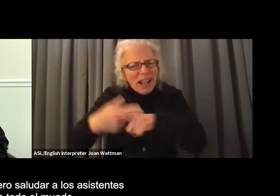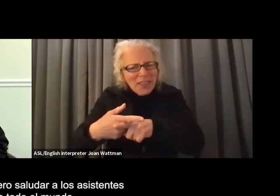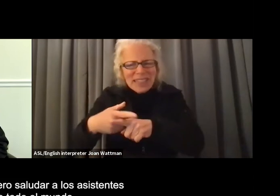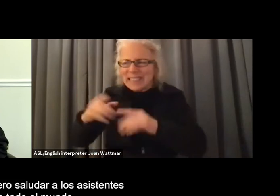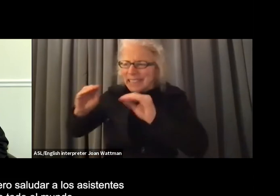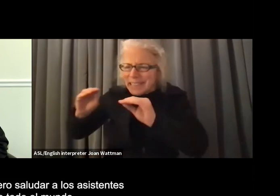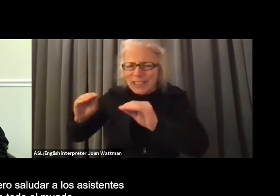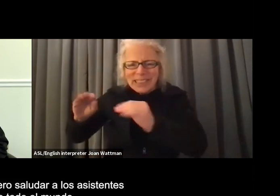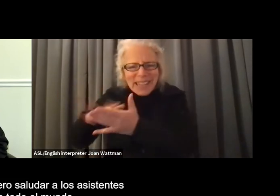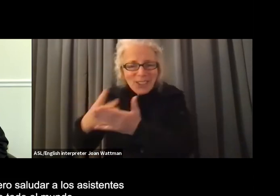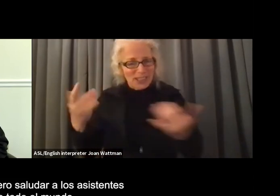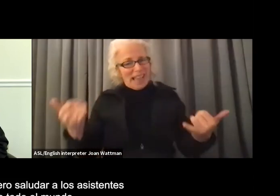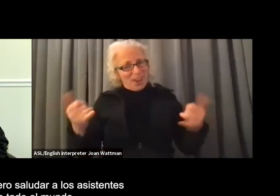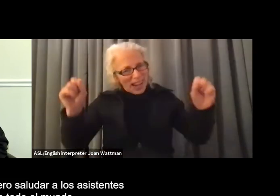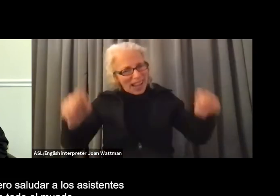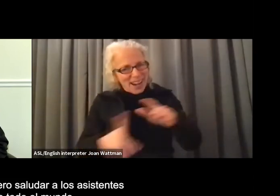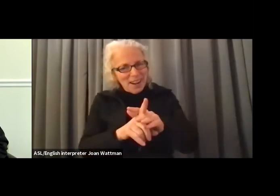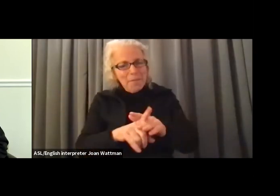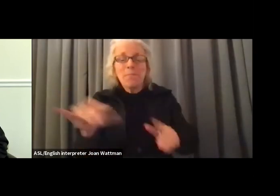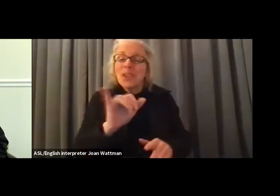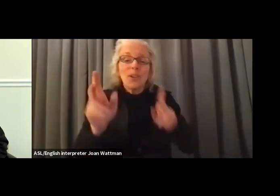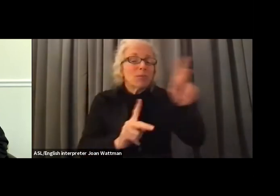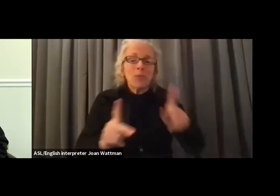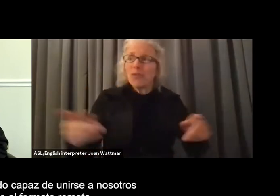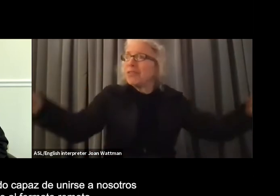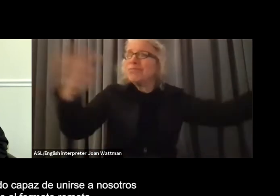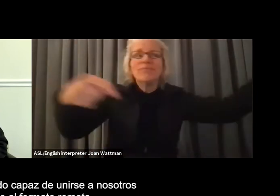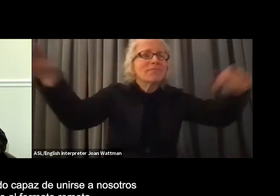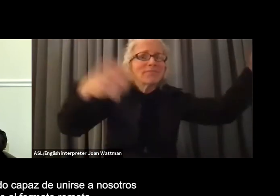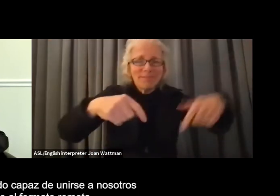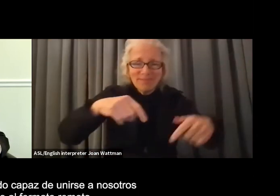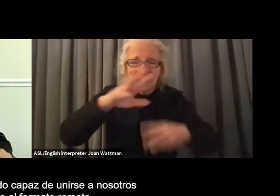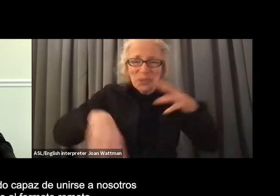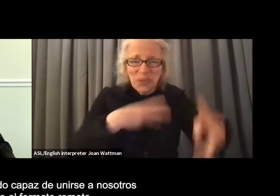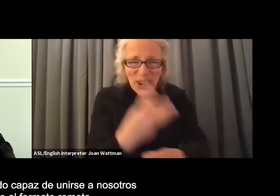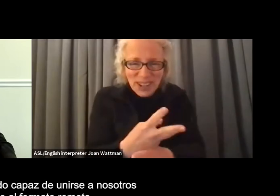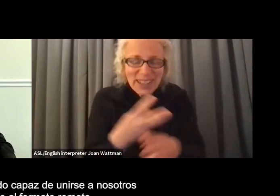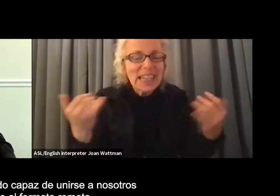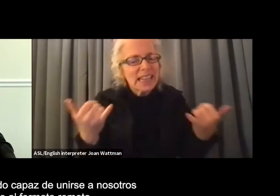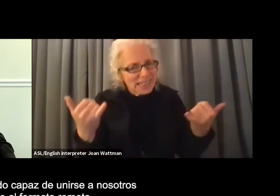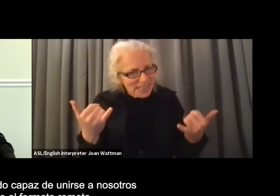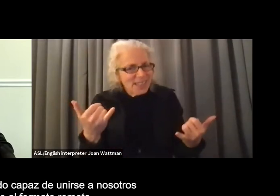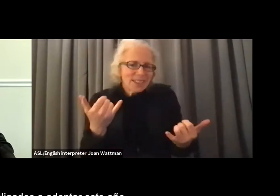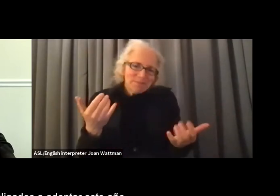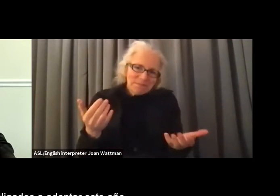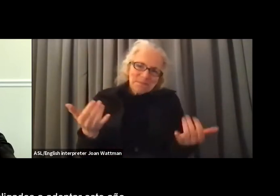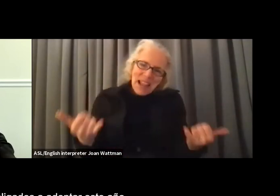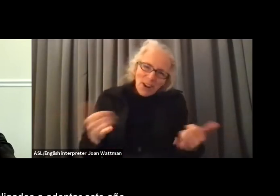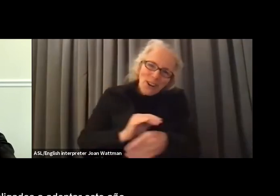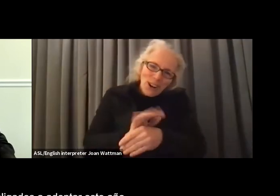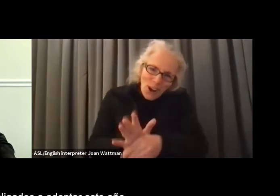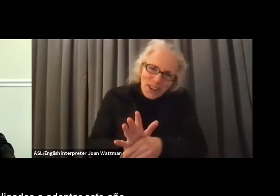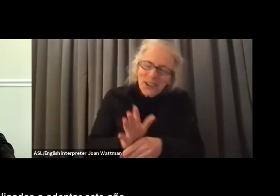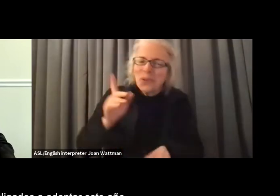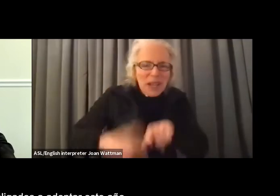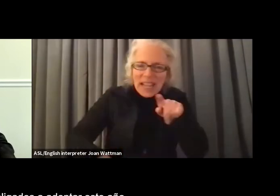want to greet attendees from around the world who have been able to join us because of the remote format we were